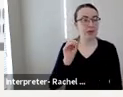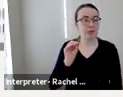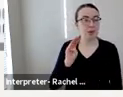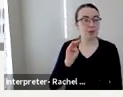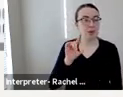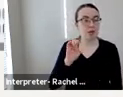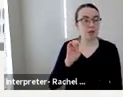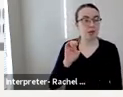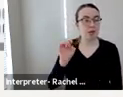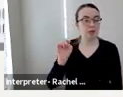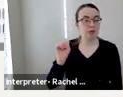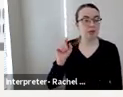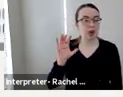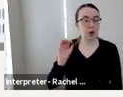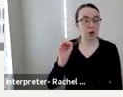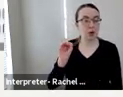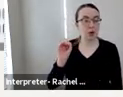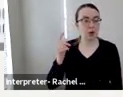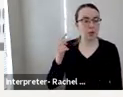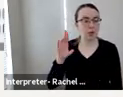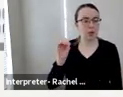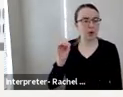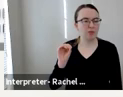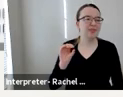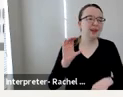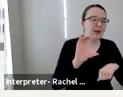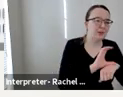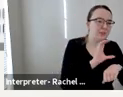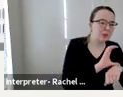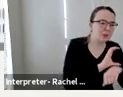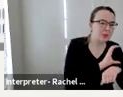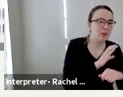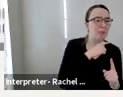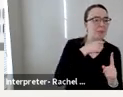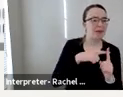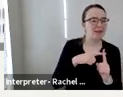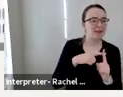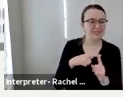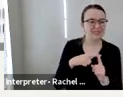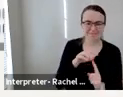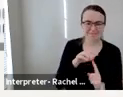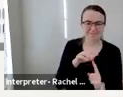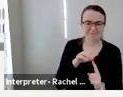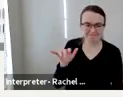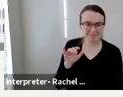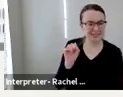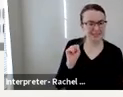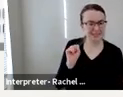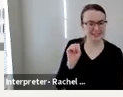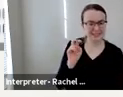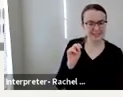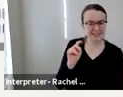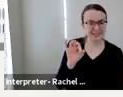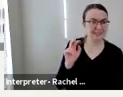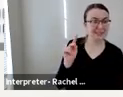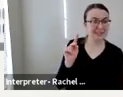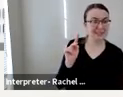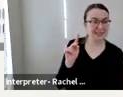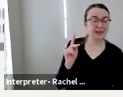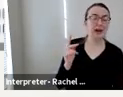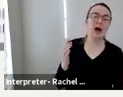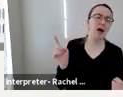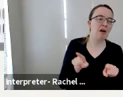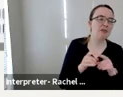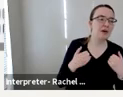their combination computers and Cintiqs, but any Cintiq would work. I also have one of their Wacom ones